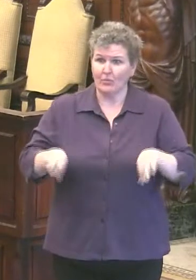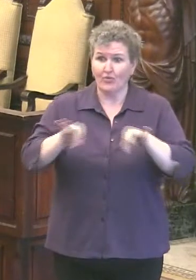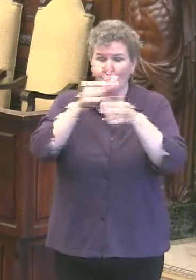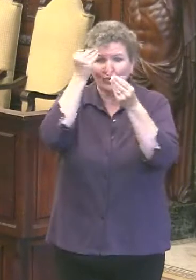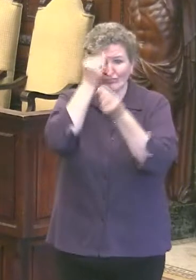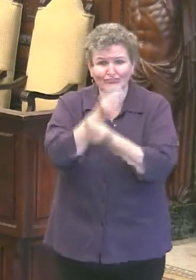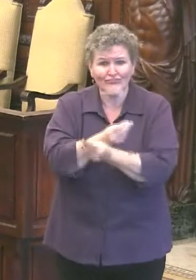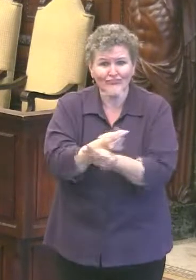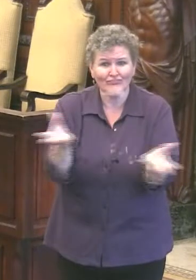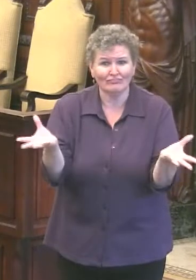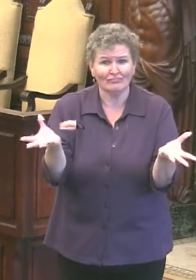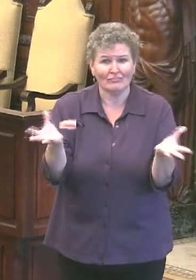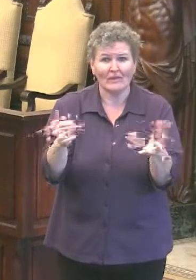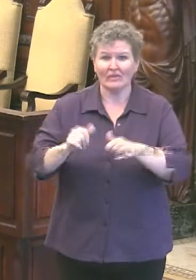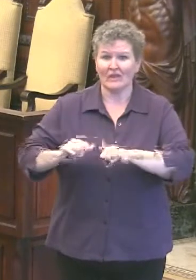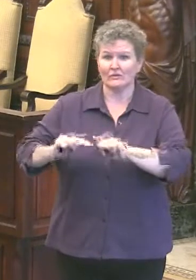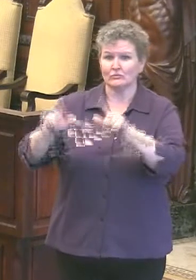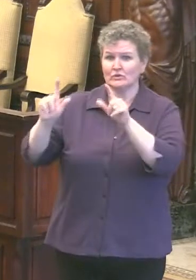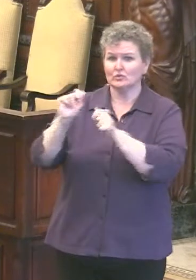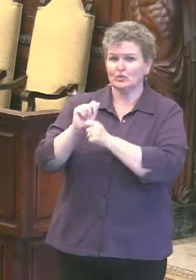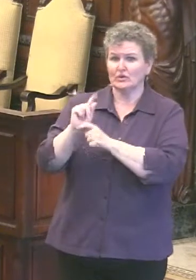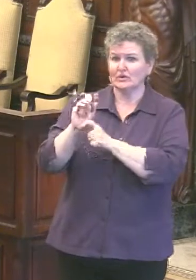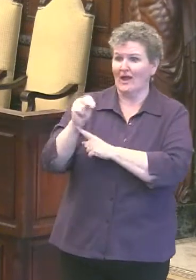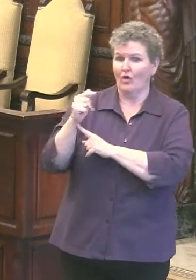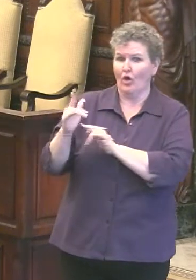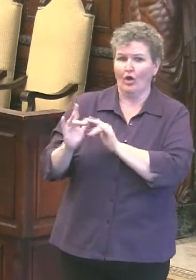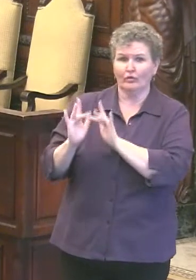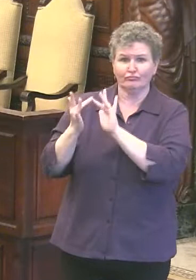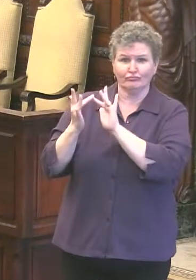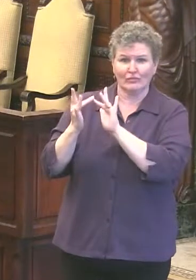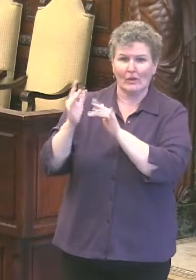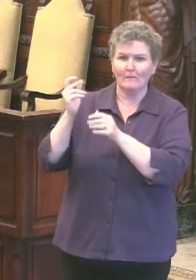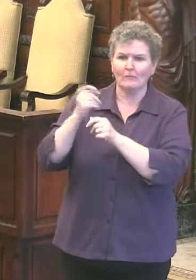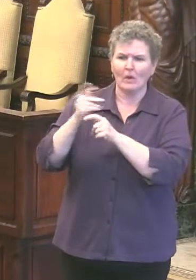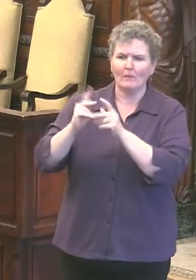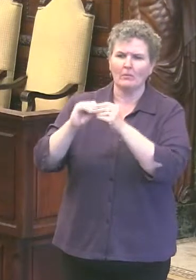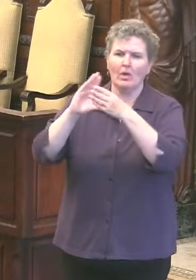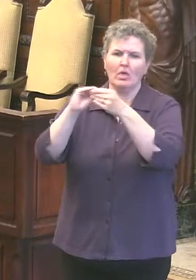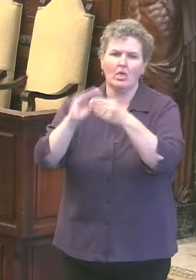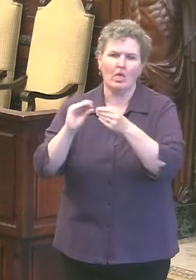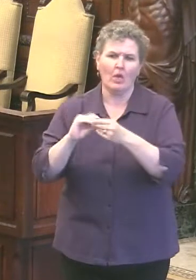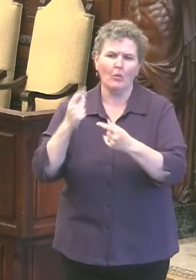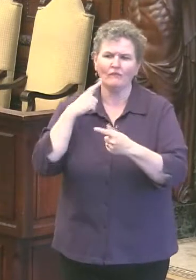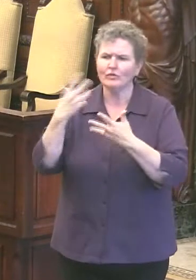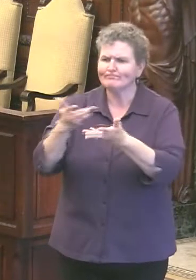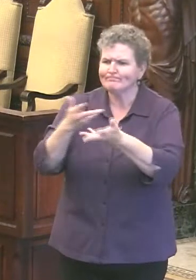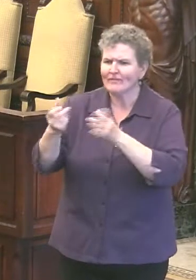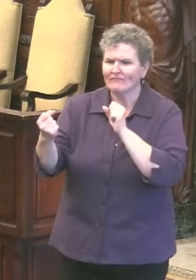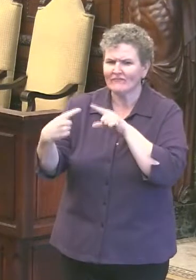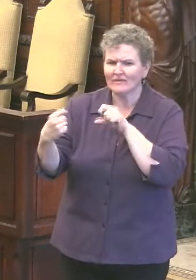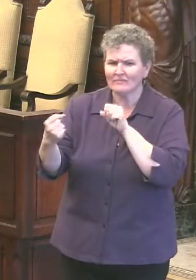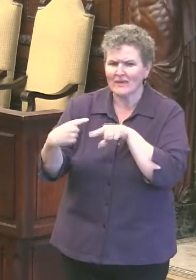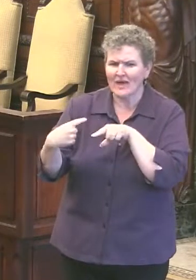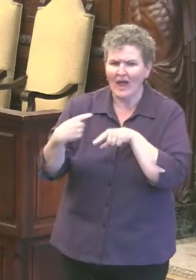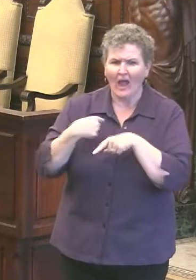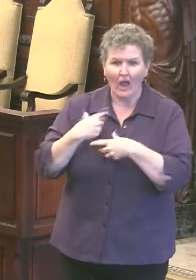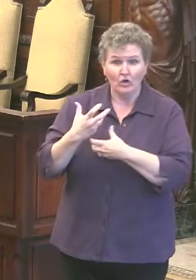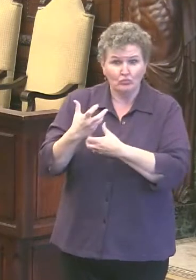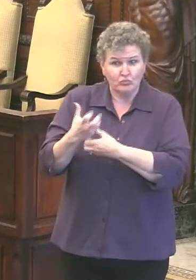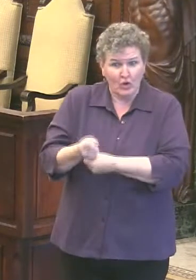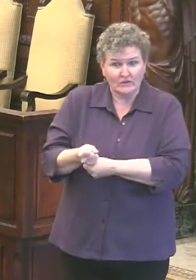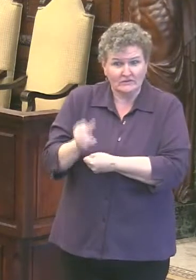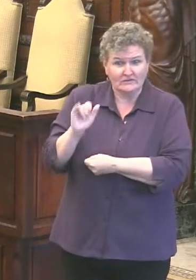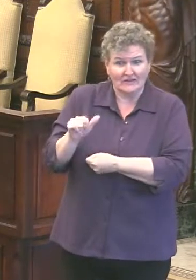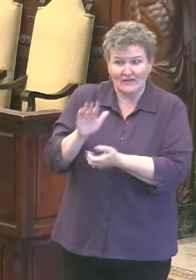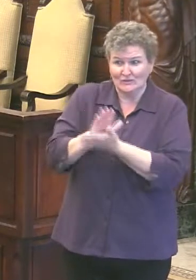that will allow members of the public to weigh in directly. With all that feedback in hand, I'm confident that the district we'll announce a reopening plan later